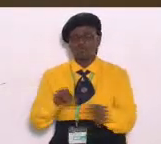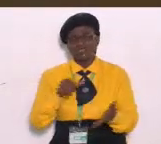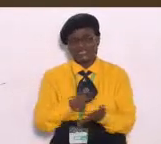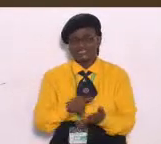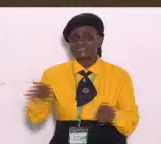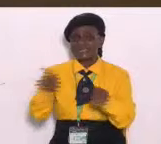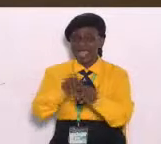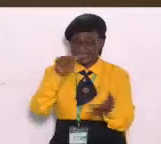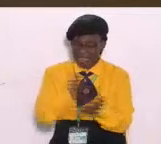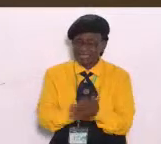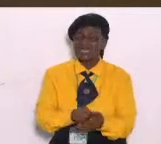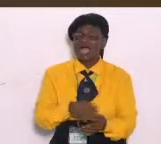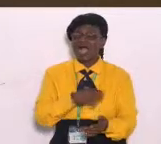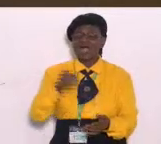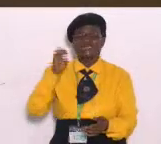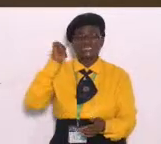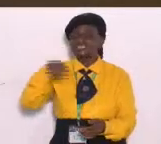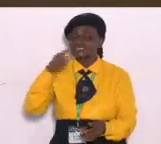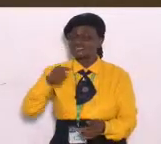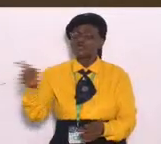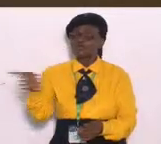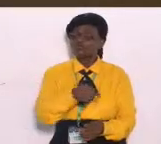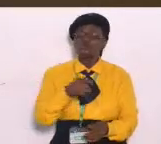you do it this time."